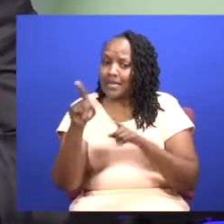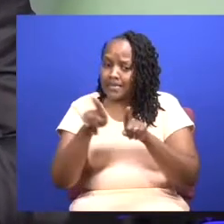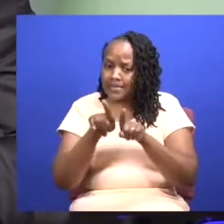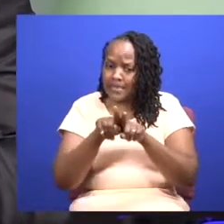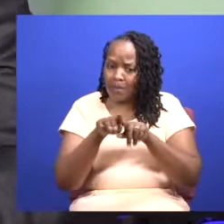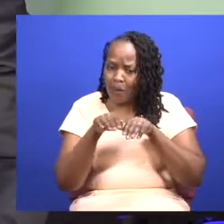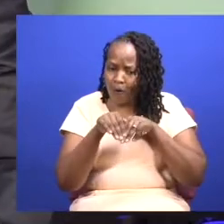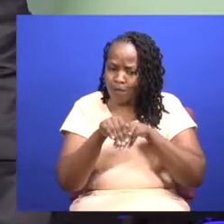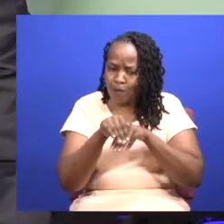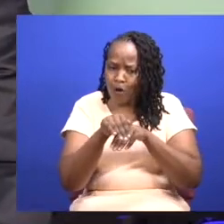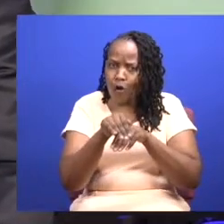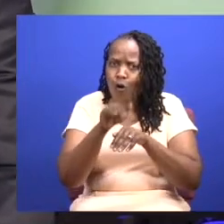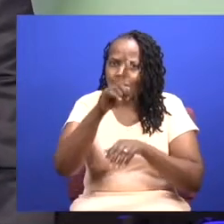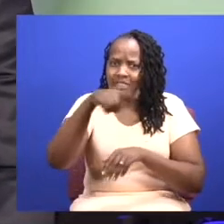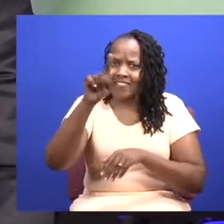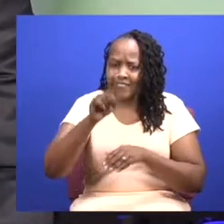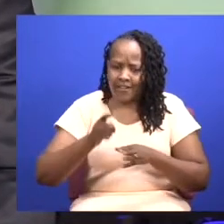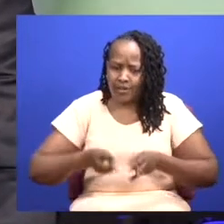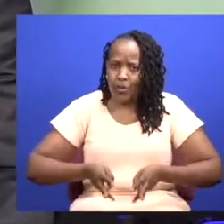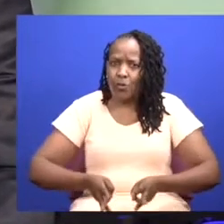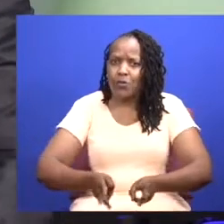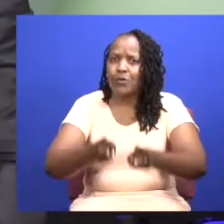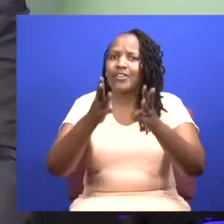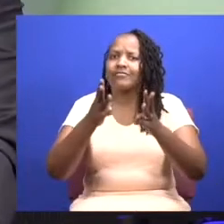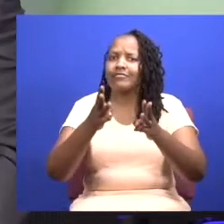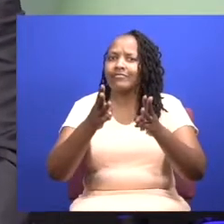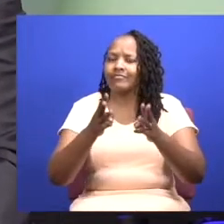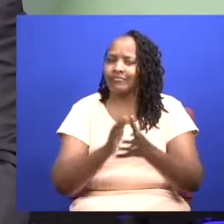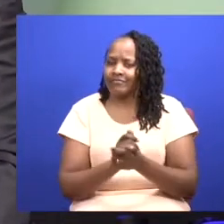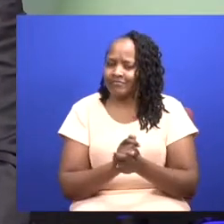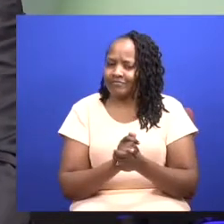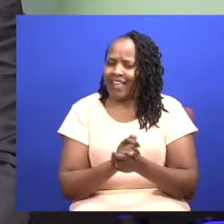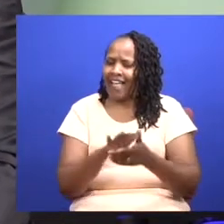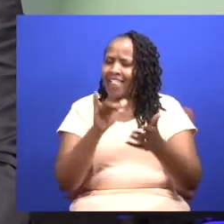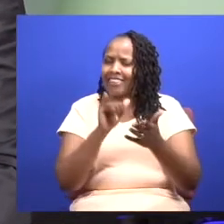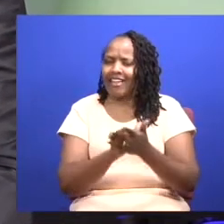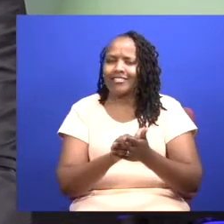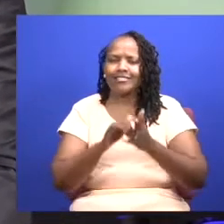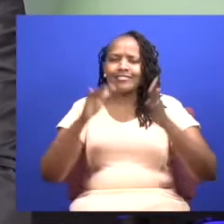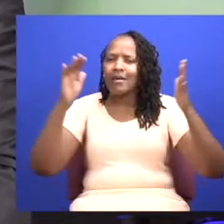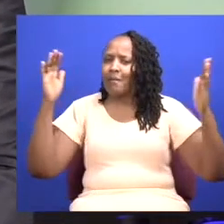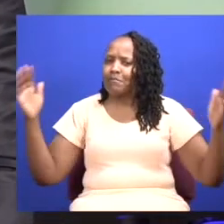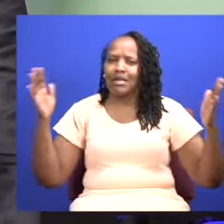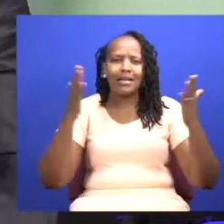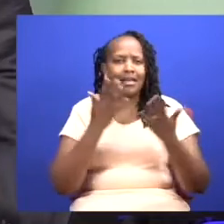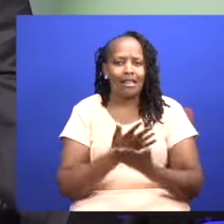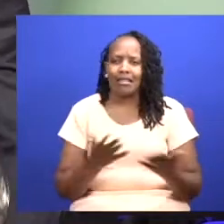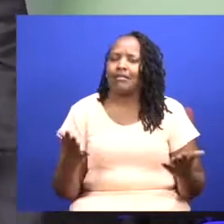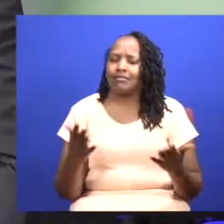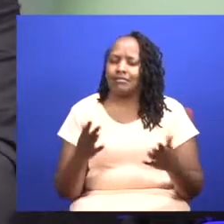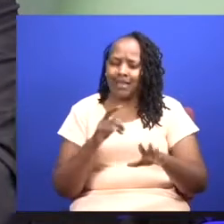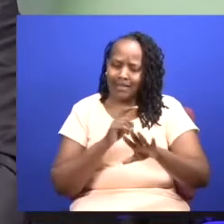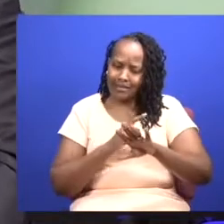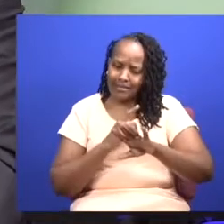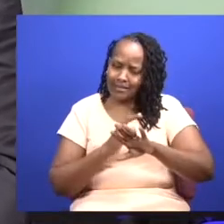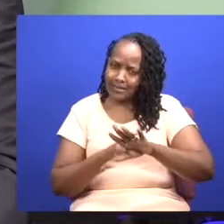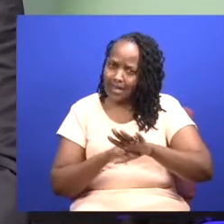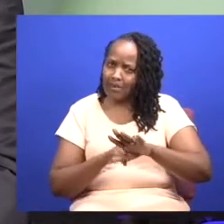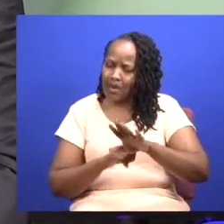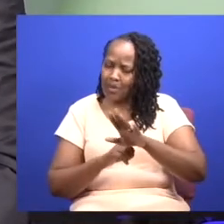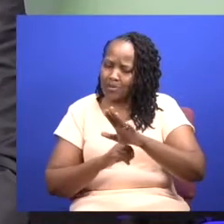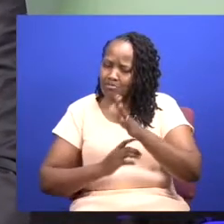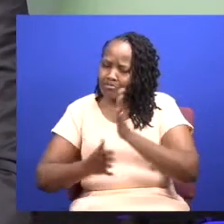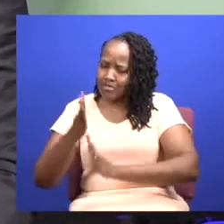on track, to remain right with God. For me, that's the big thing. As I just prepared this